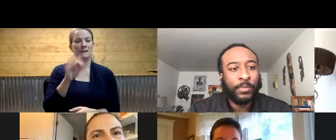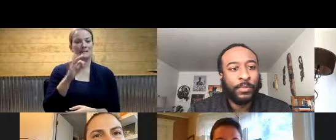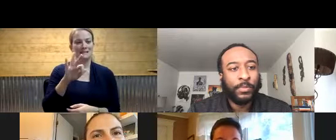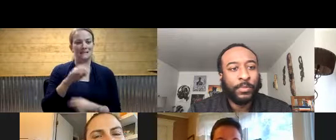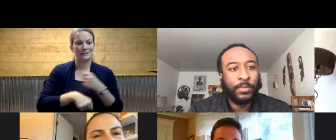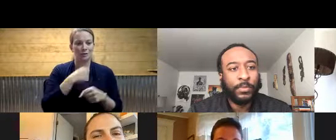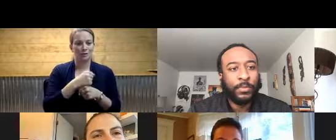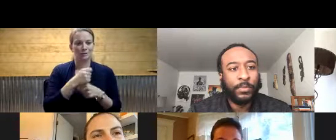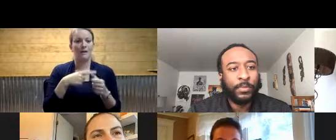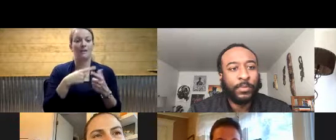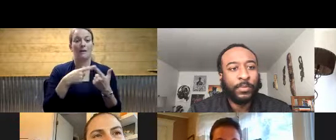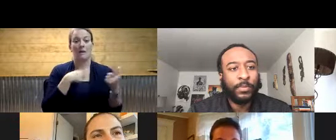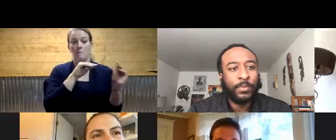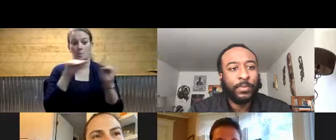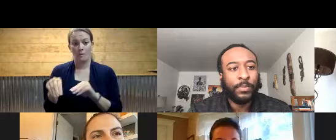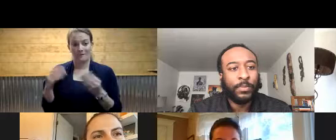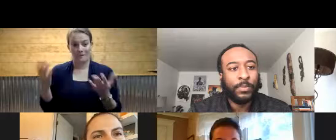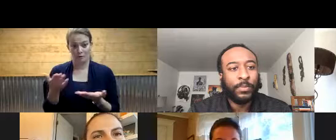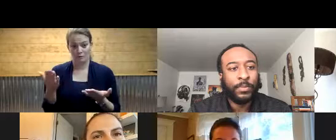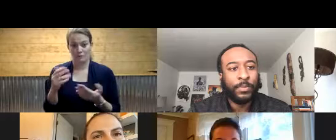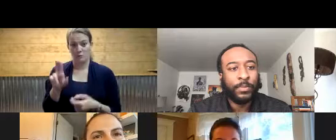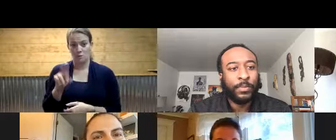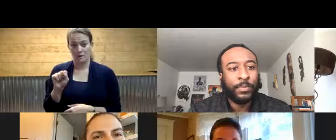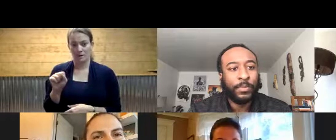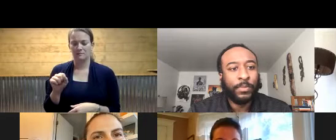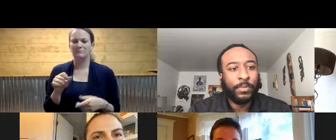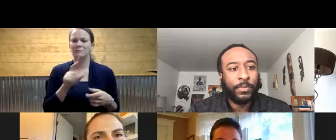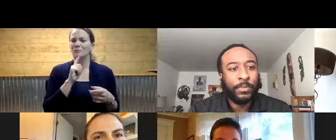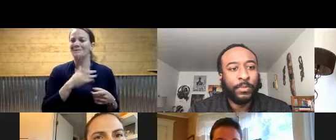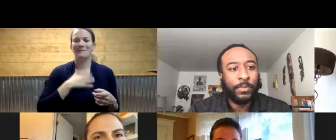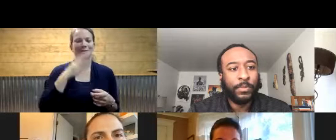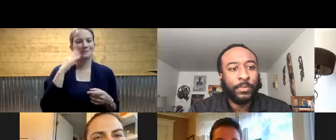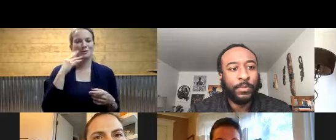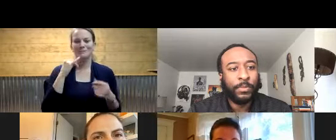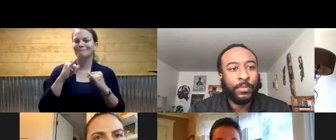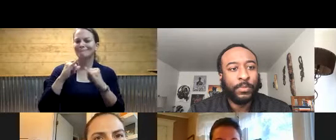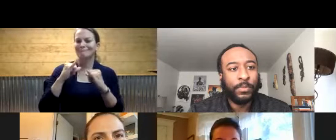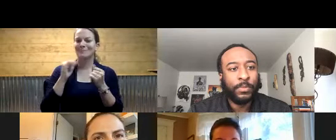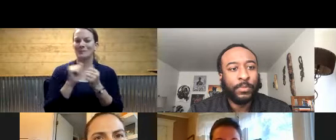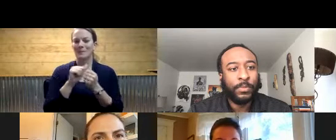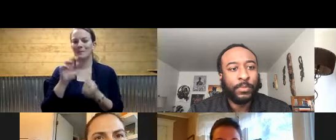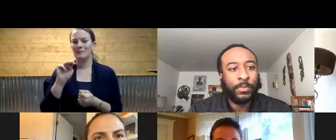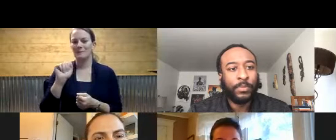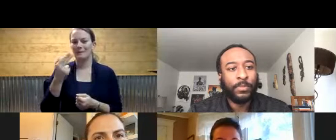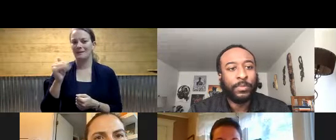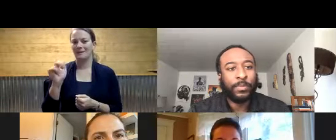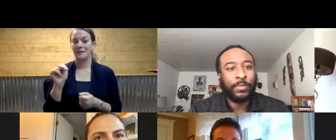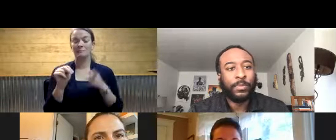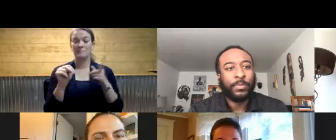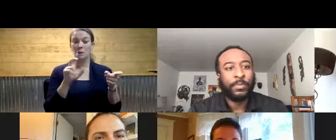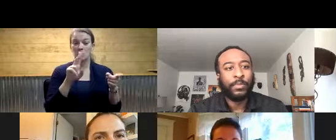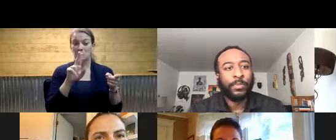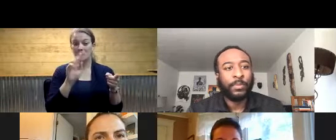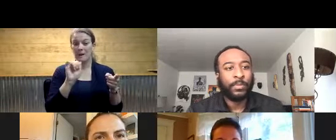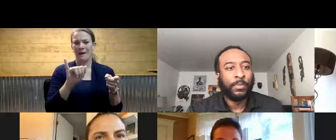moved here. I had a pretty much similar experience. It is actually very easy to interact with people in Dubai,